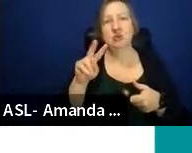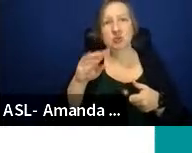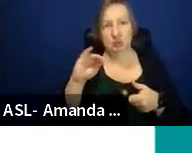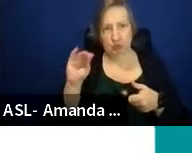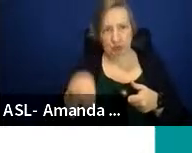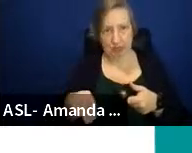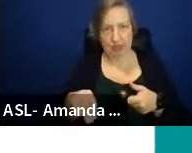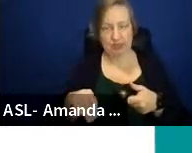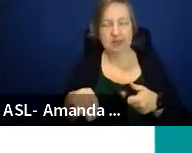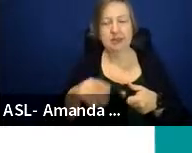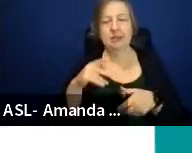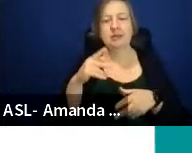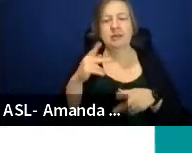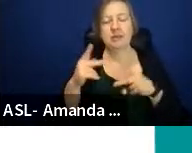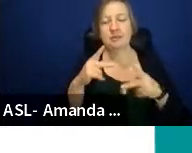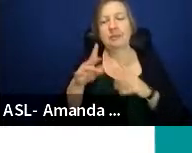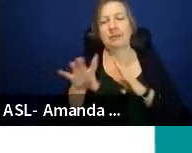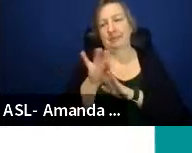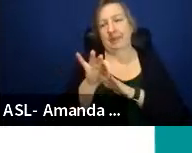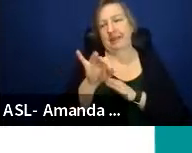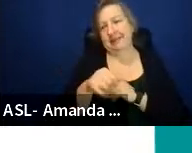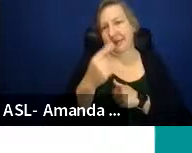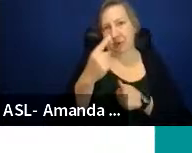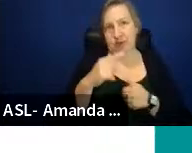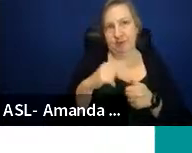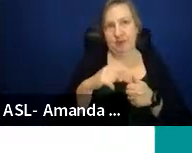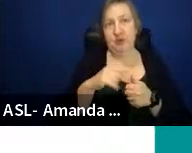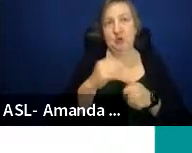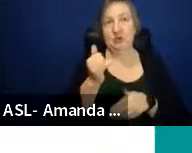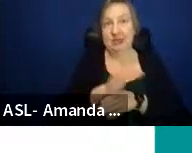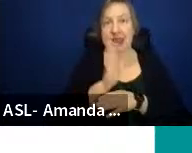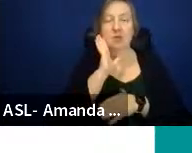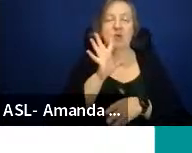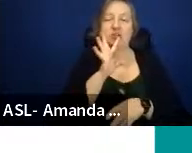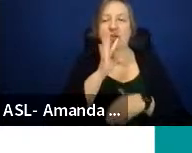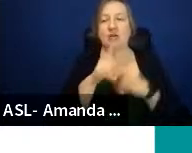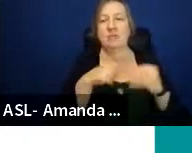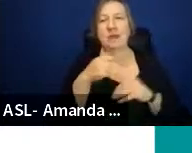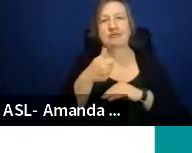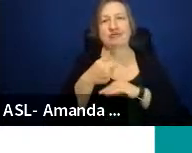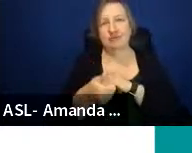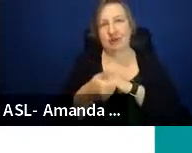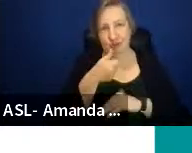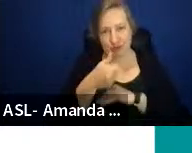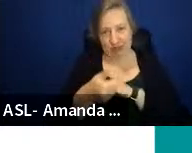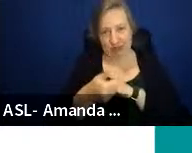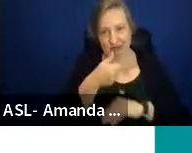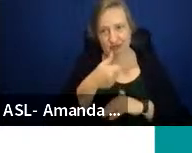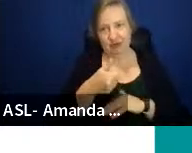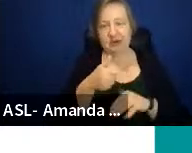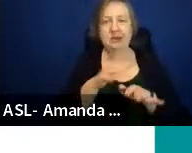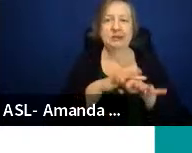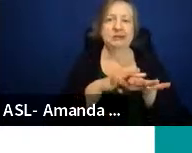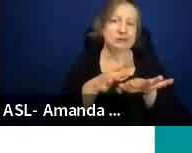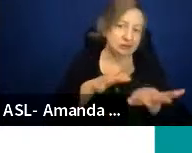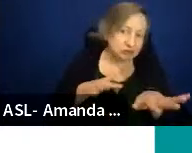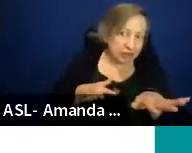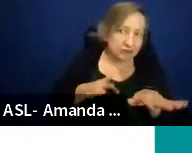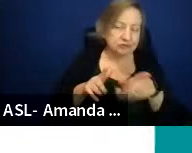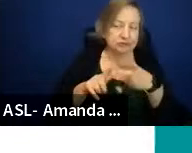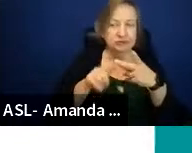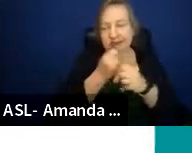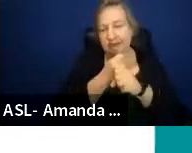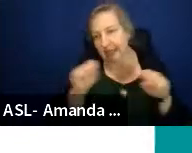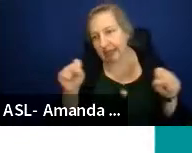92% of respondents selected that. So tonight we're going to talk about transportation congestion,